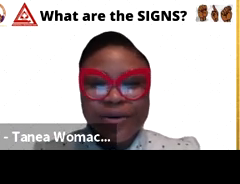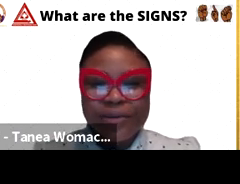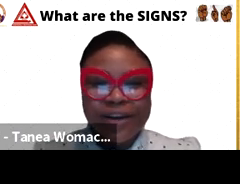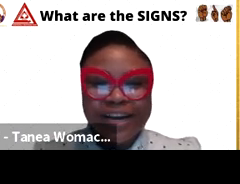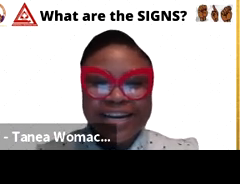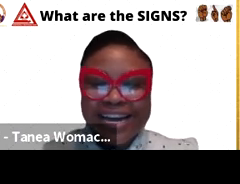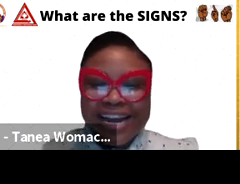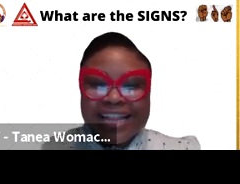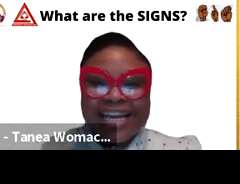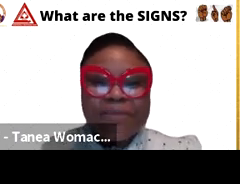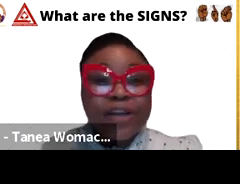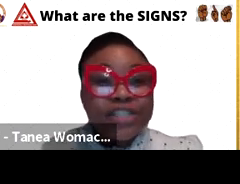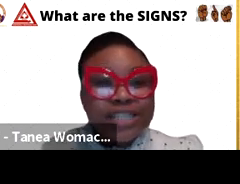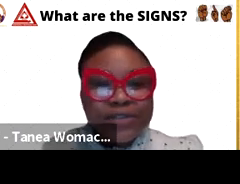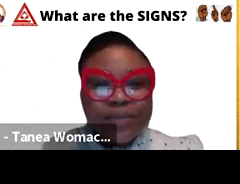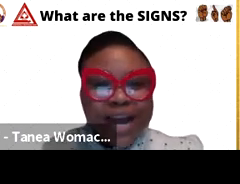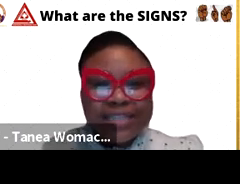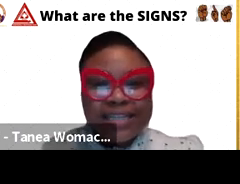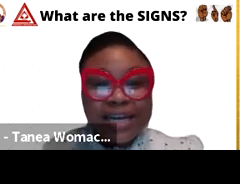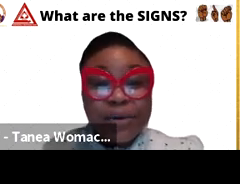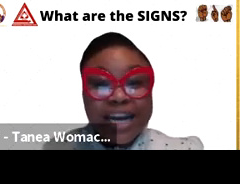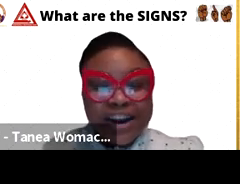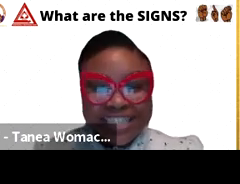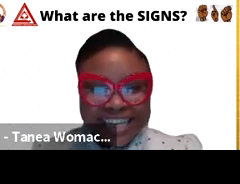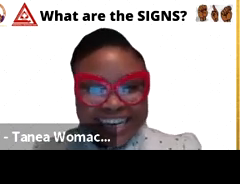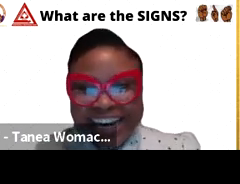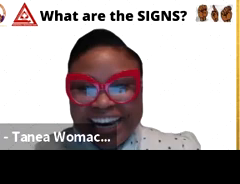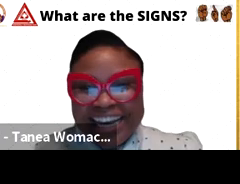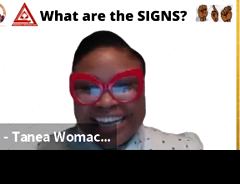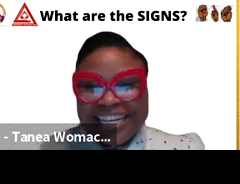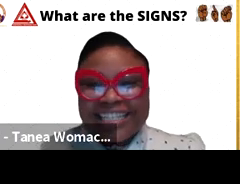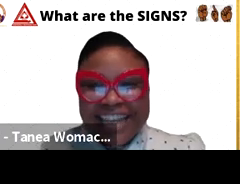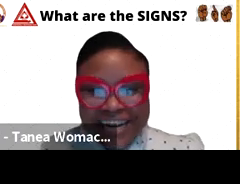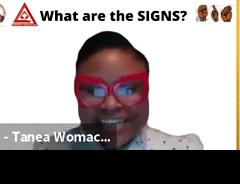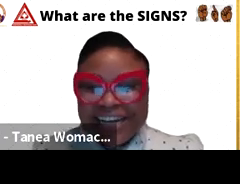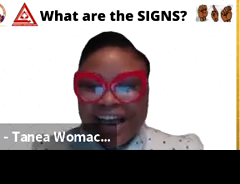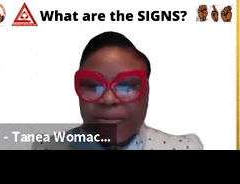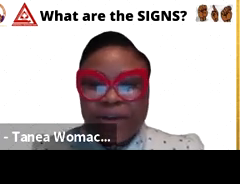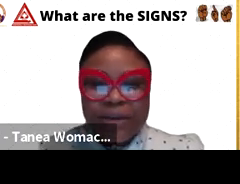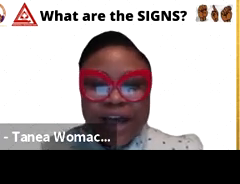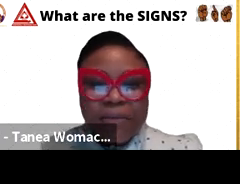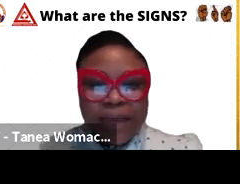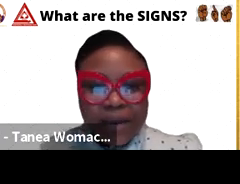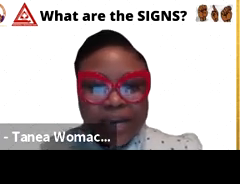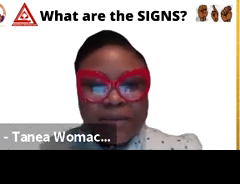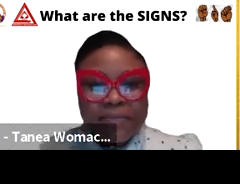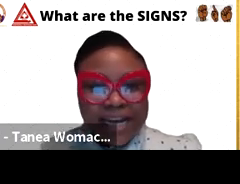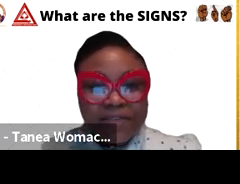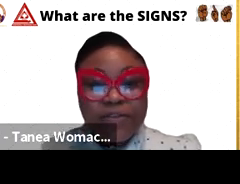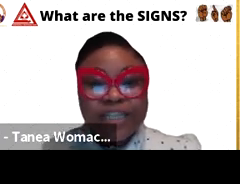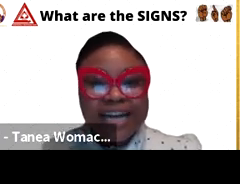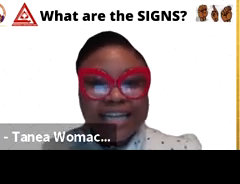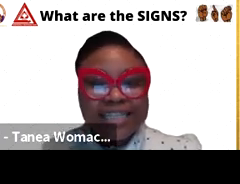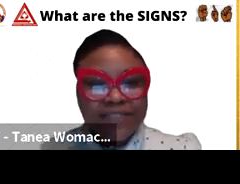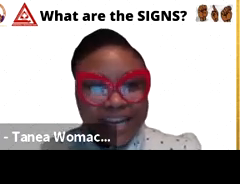Sorority Incorporated. The Emergency Response Team, or ERT, is excited to collaborate with our May Week Committee